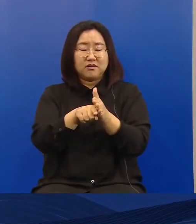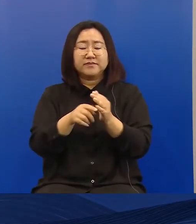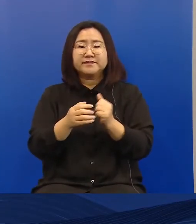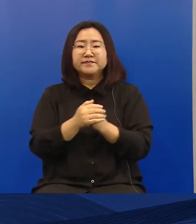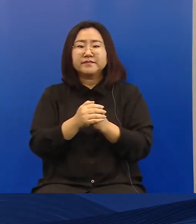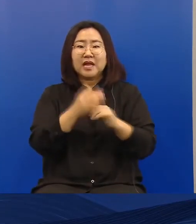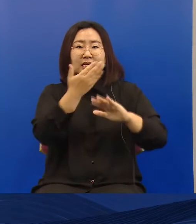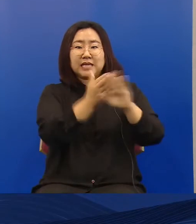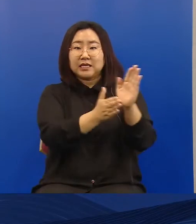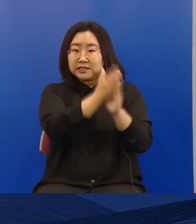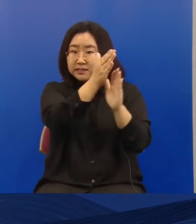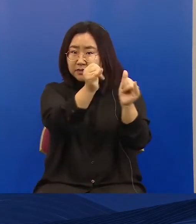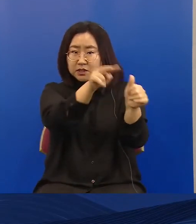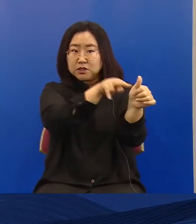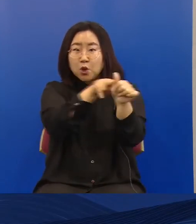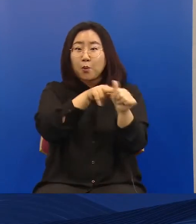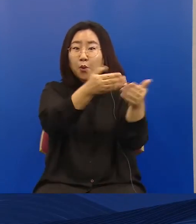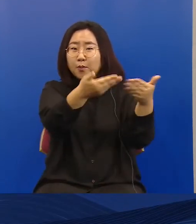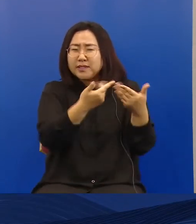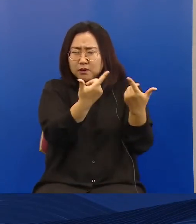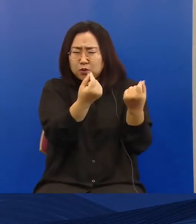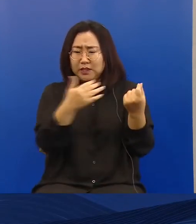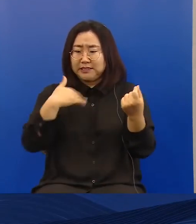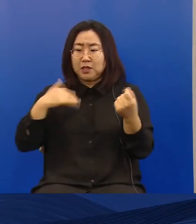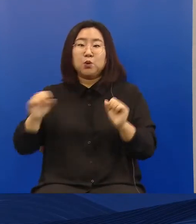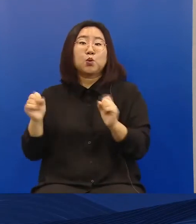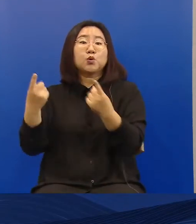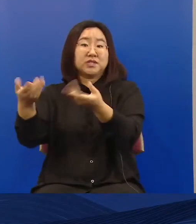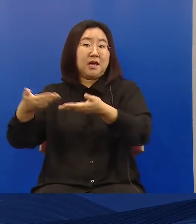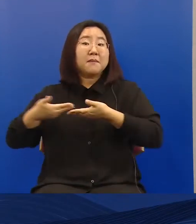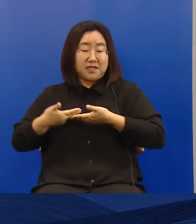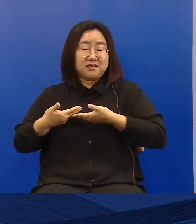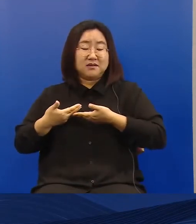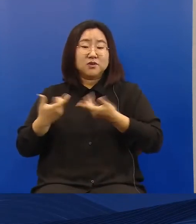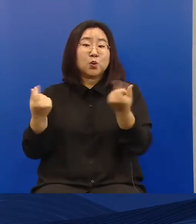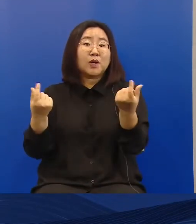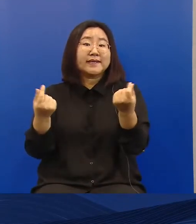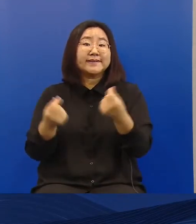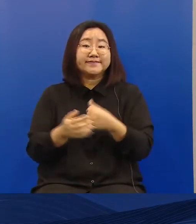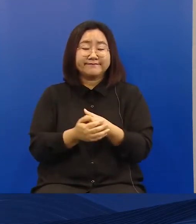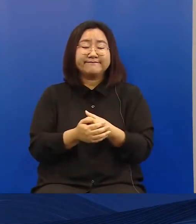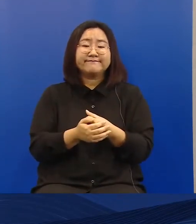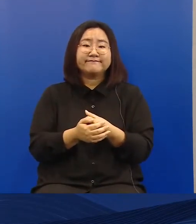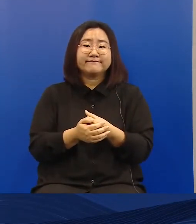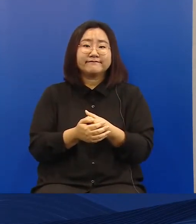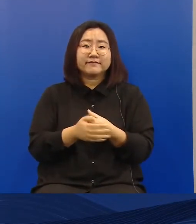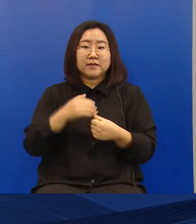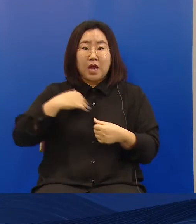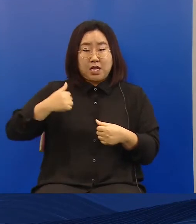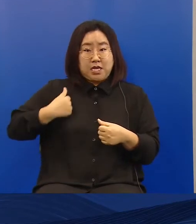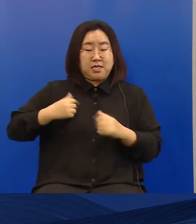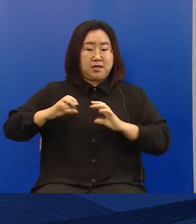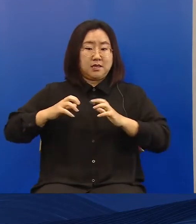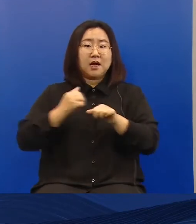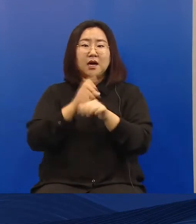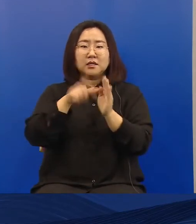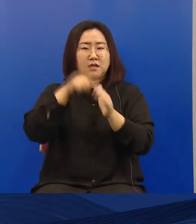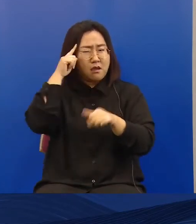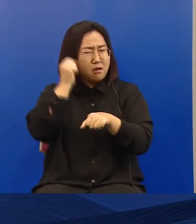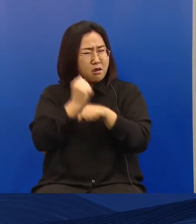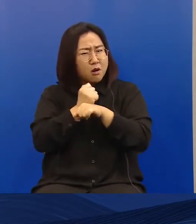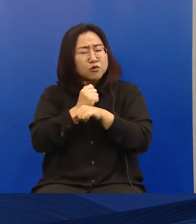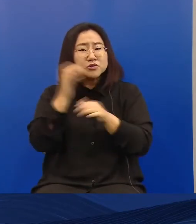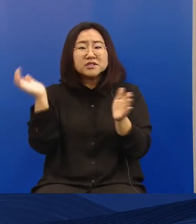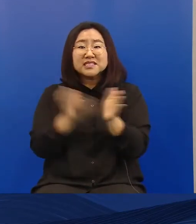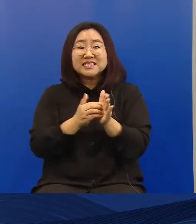citizenship in the most difficult of circumstances. We've just completed a study here in Canada about the impact of sign